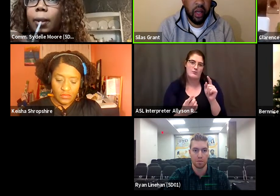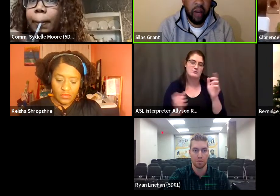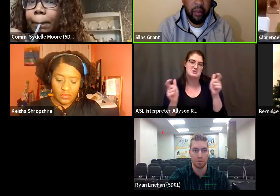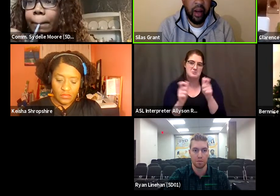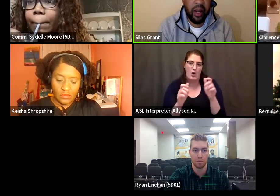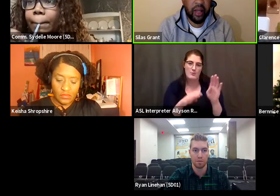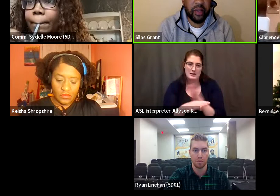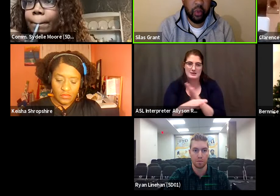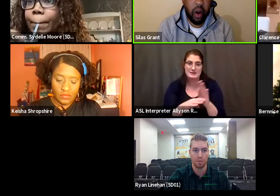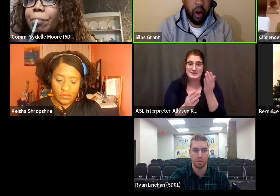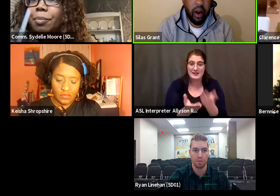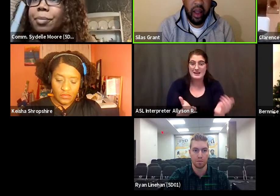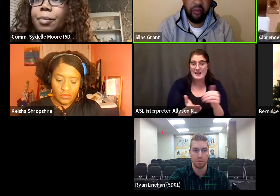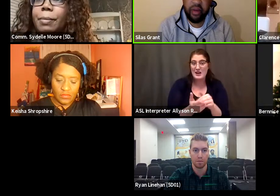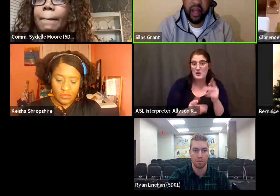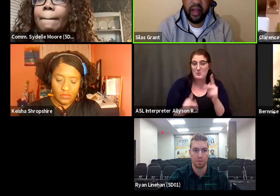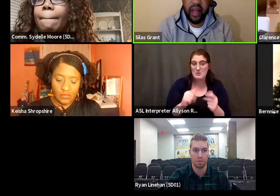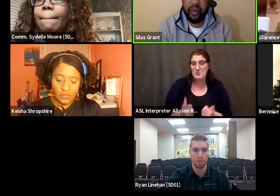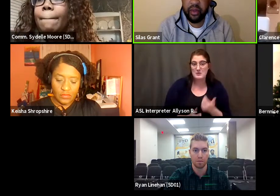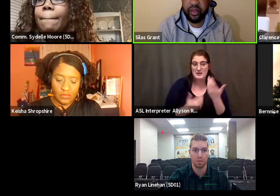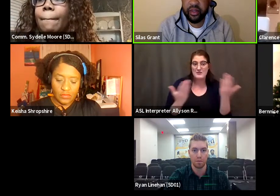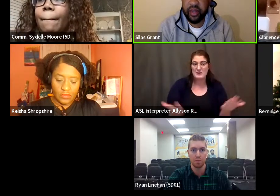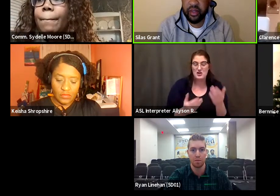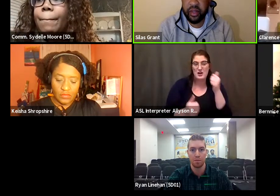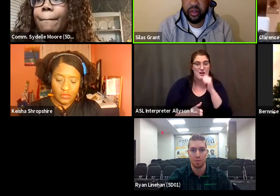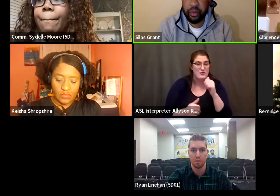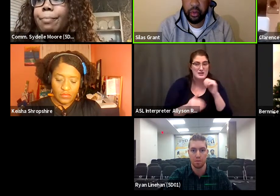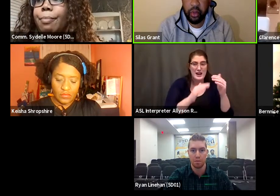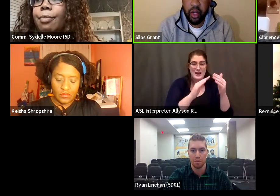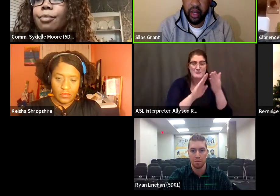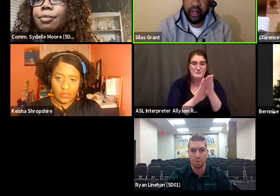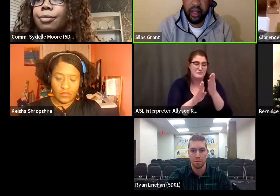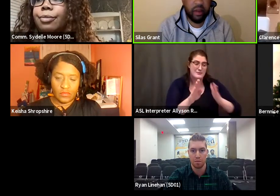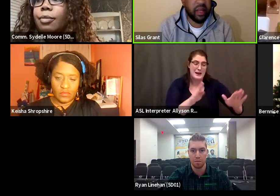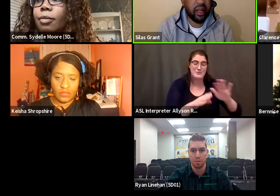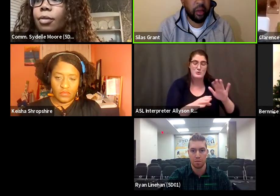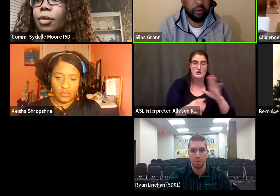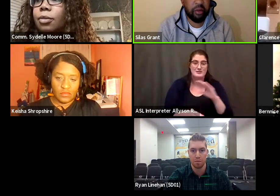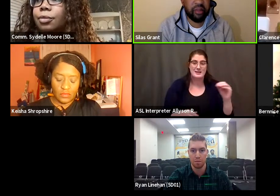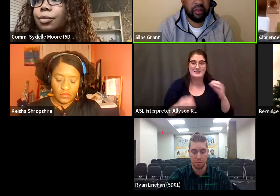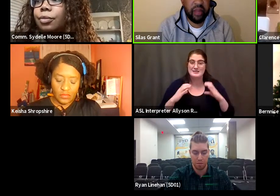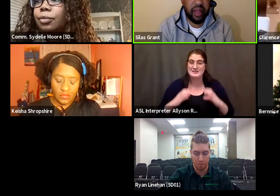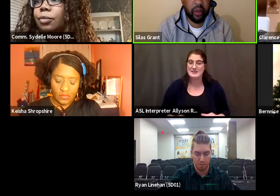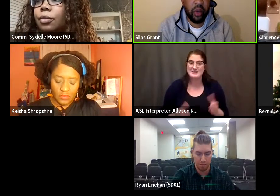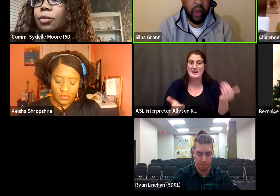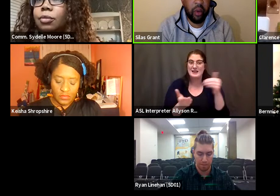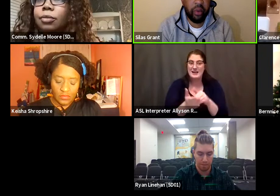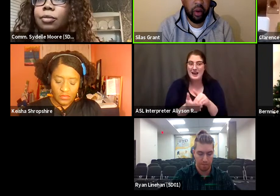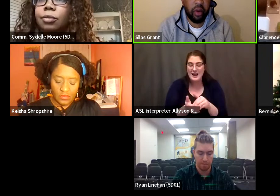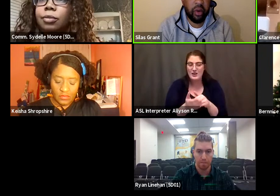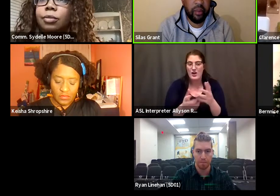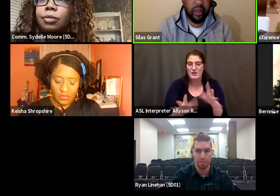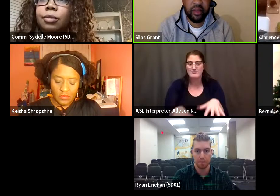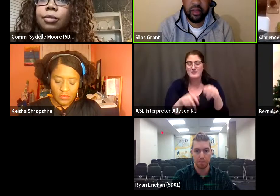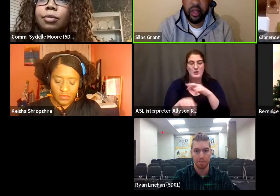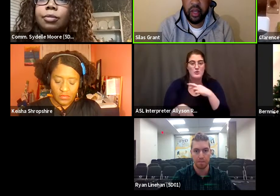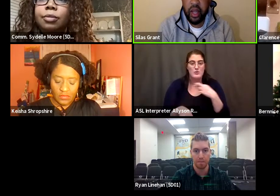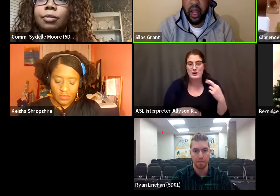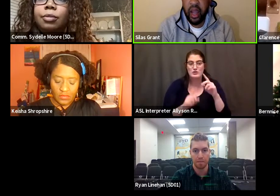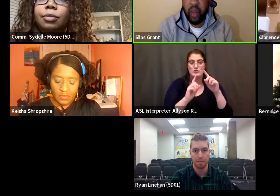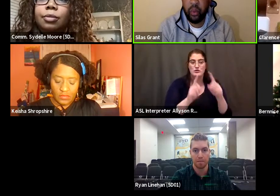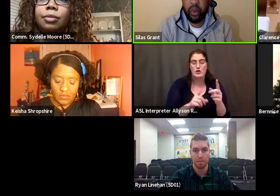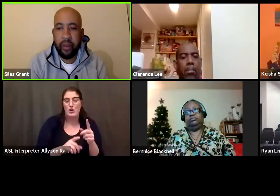people among us who are everyday neighbors and citizens who, again, are taking those risks to be able to go out on their own in